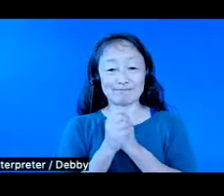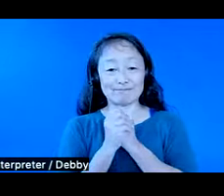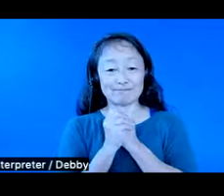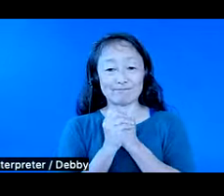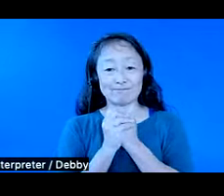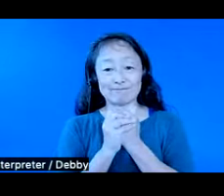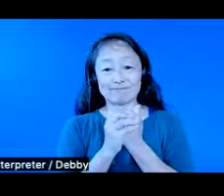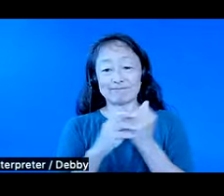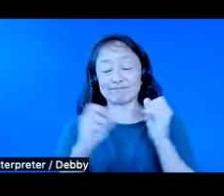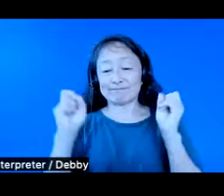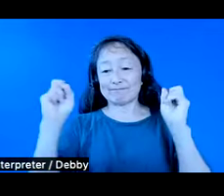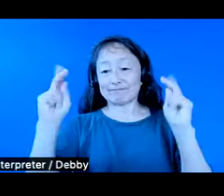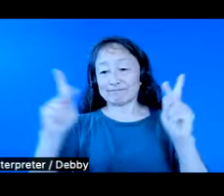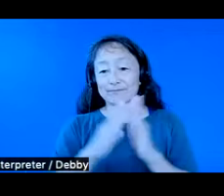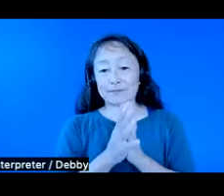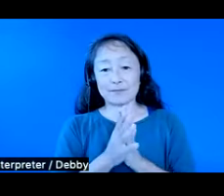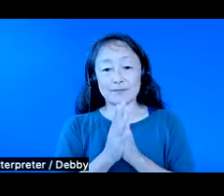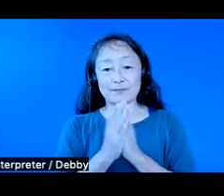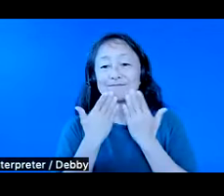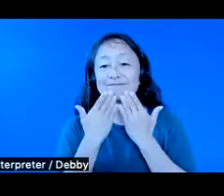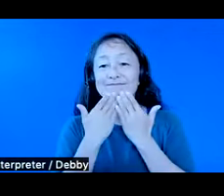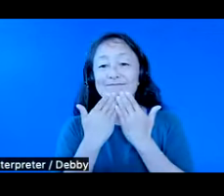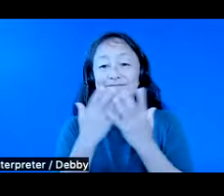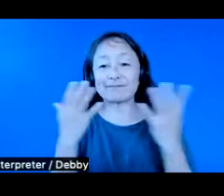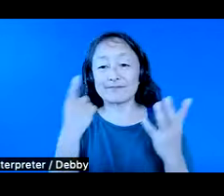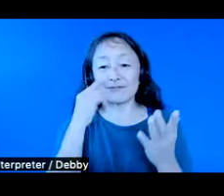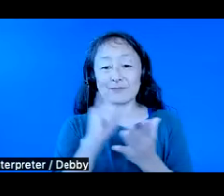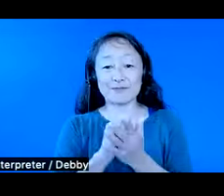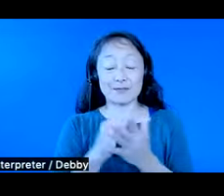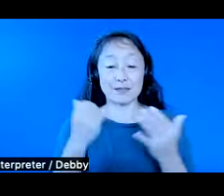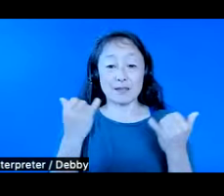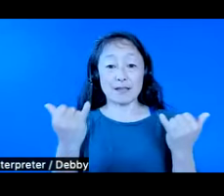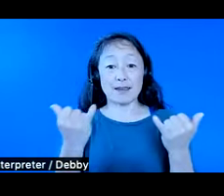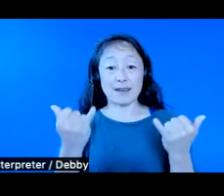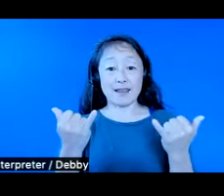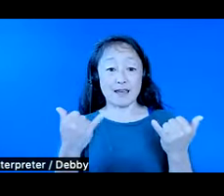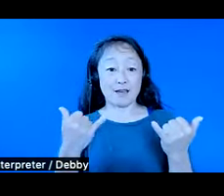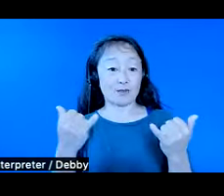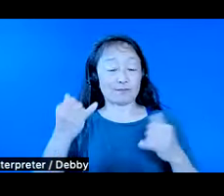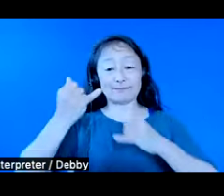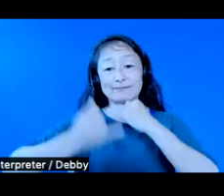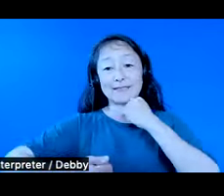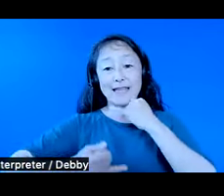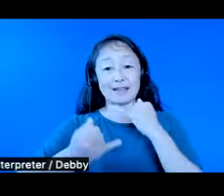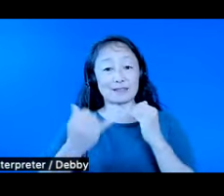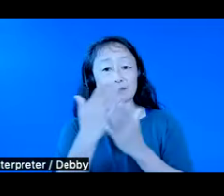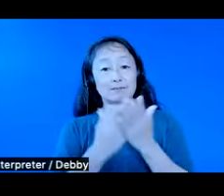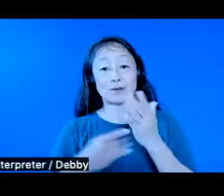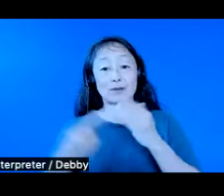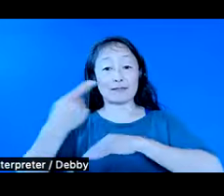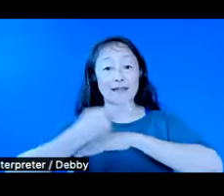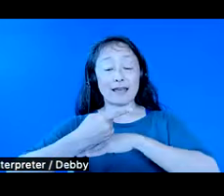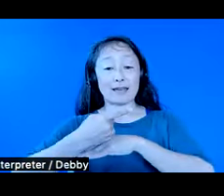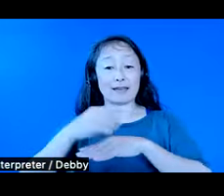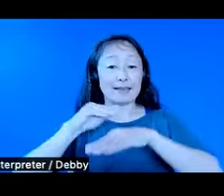Right. Thank you so much for that. So right now we're going to transition to the last module of the day, the impact of